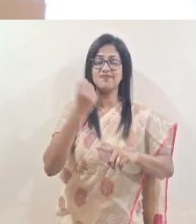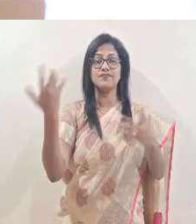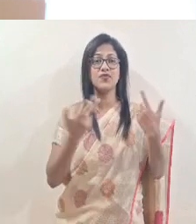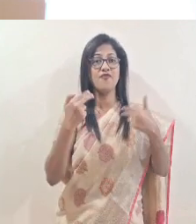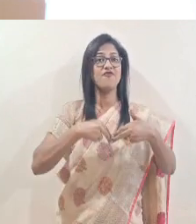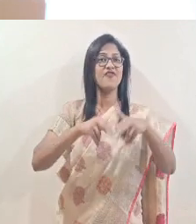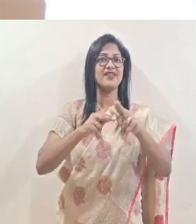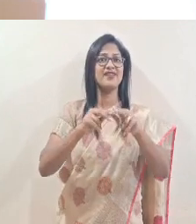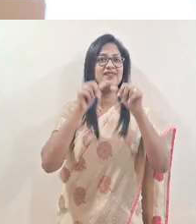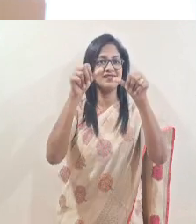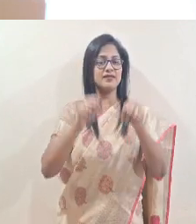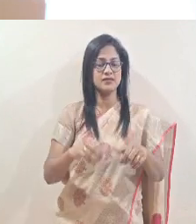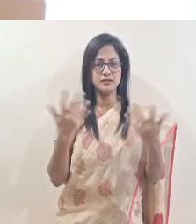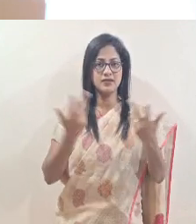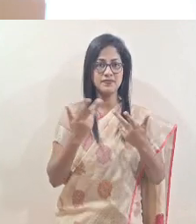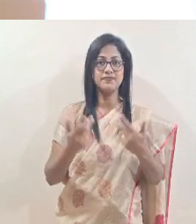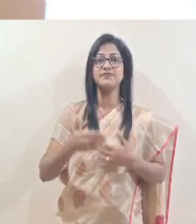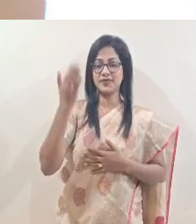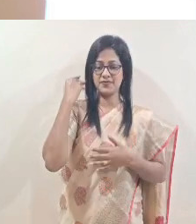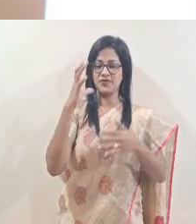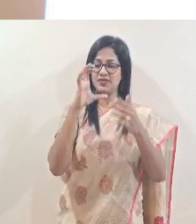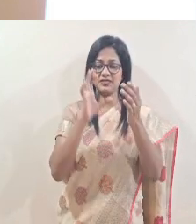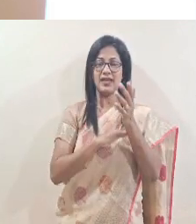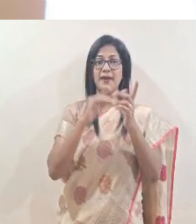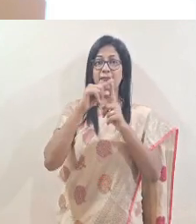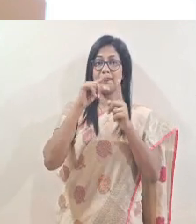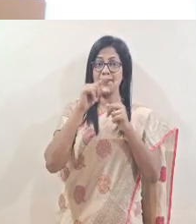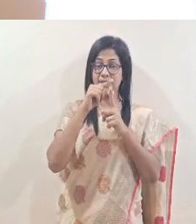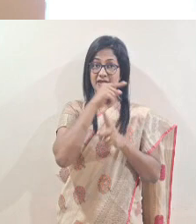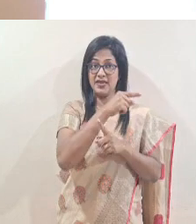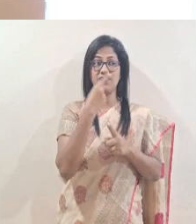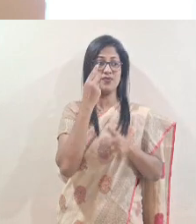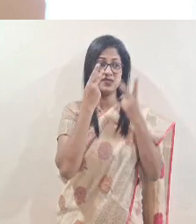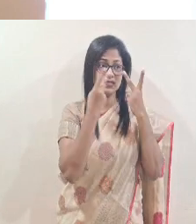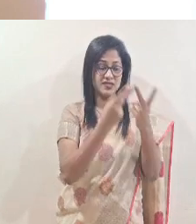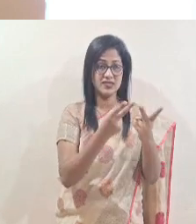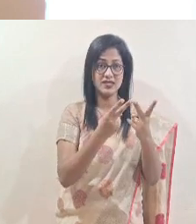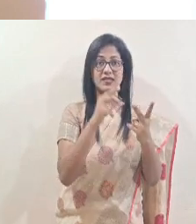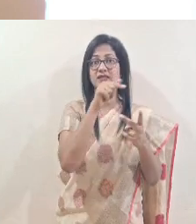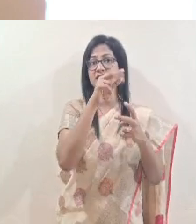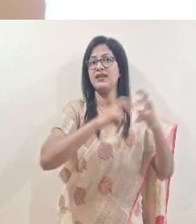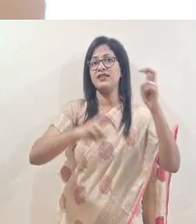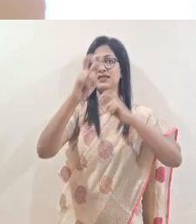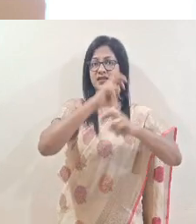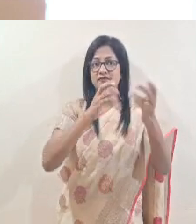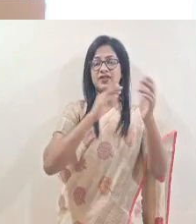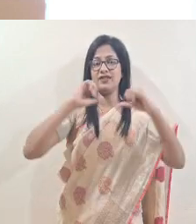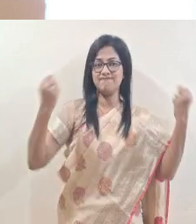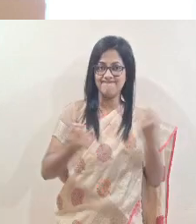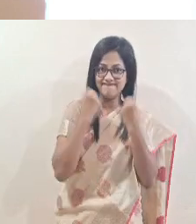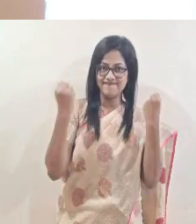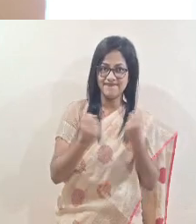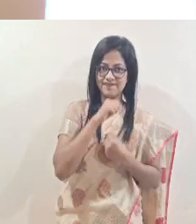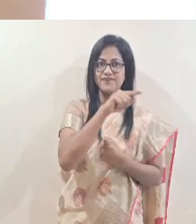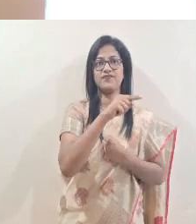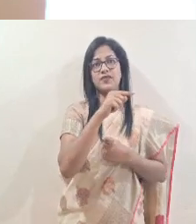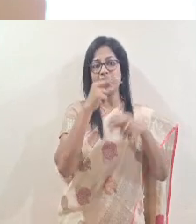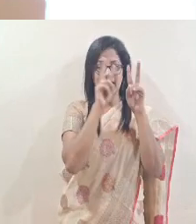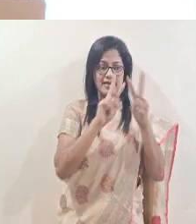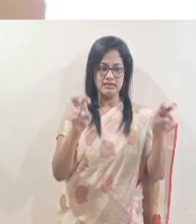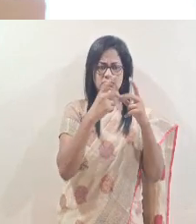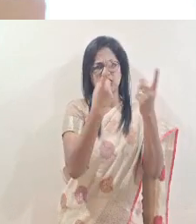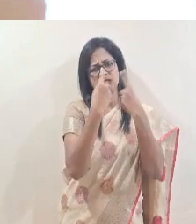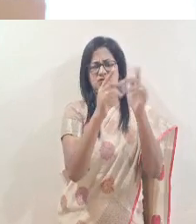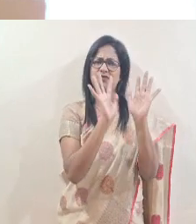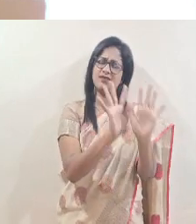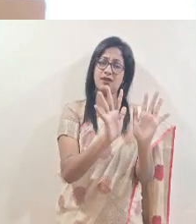come out? So, sir, in CMPs, if you see, there are mainly travel activities, and the surveys are